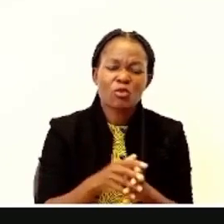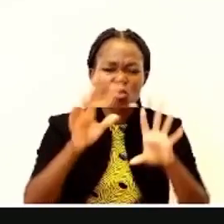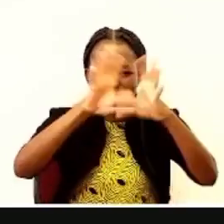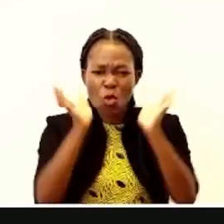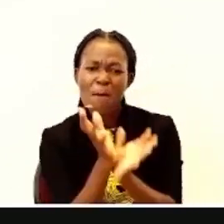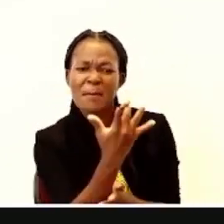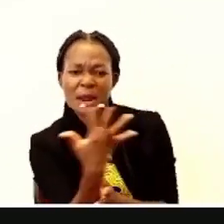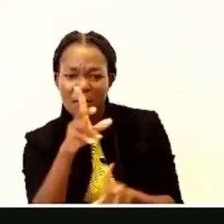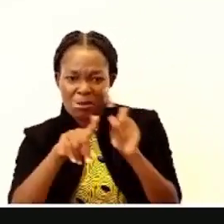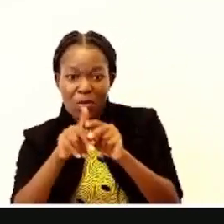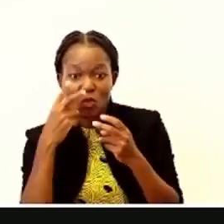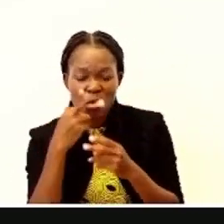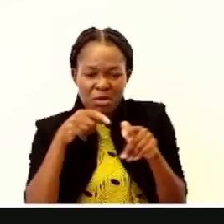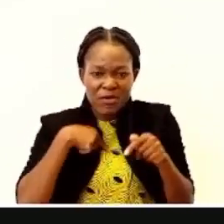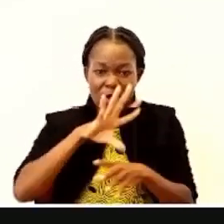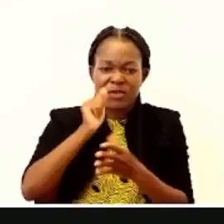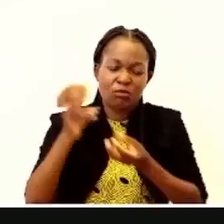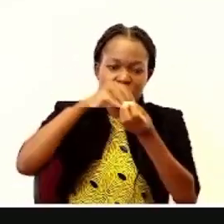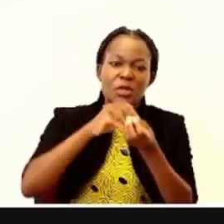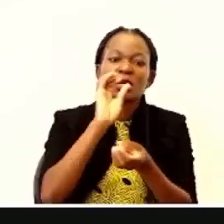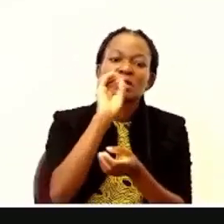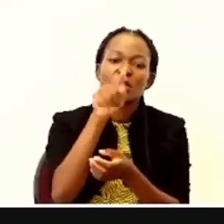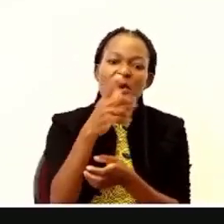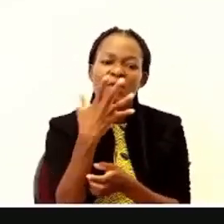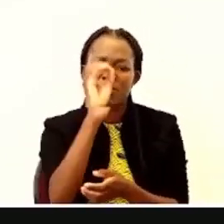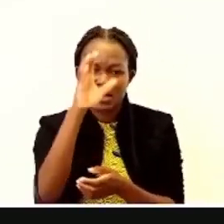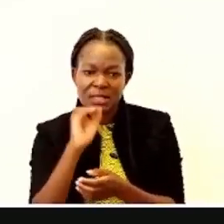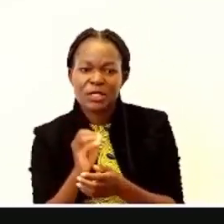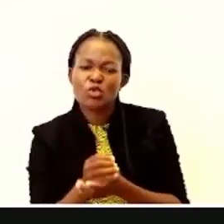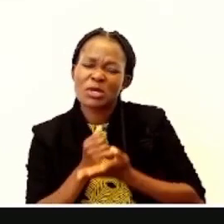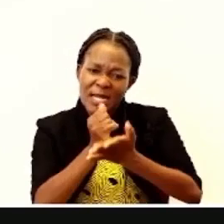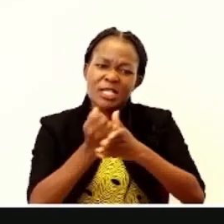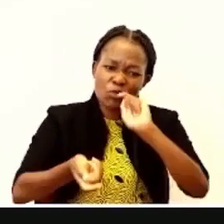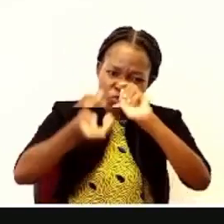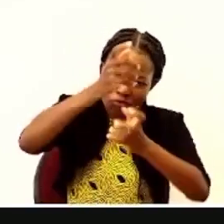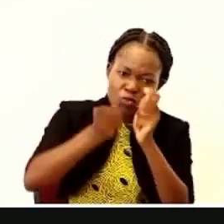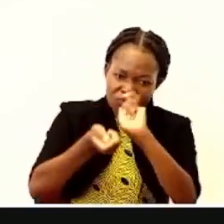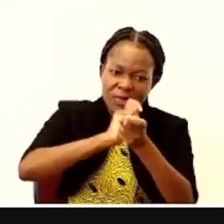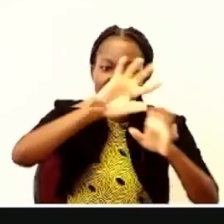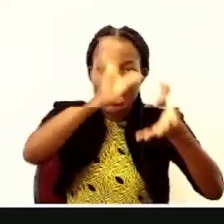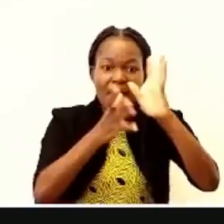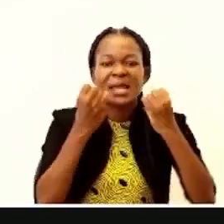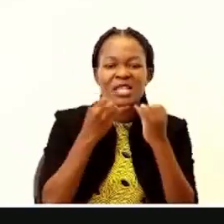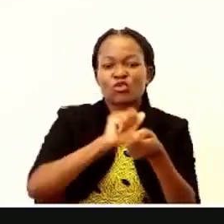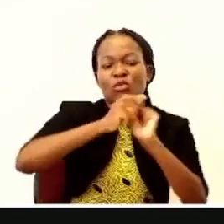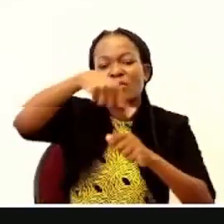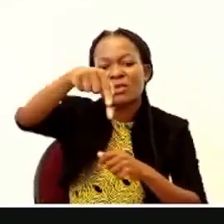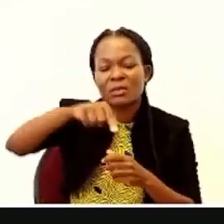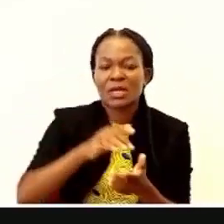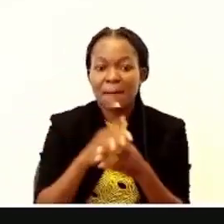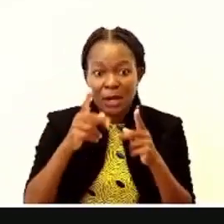for 0.5% of the emissions. So this notion that we can actually turn to geoengineering, which we know doesn't